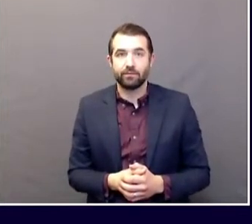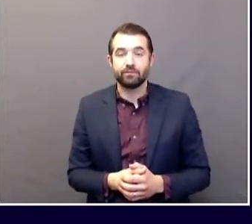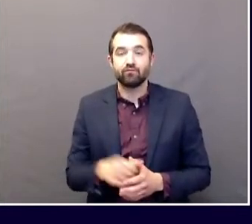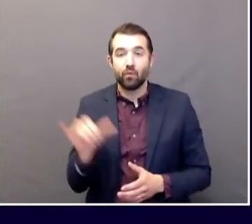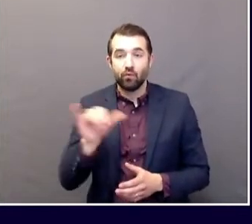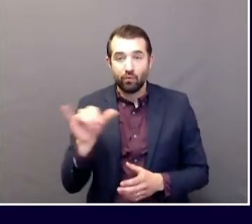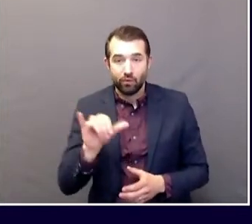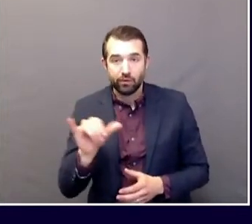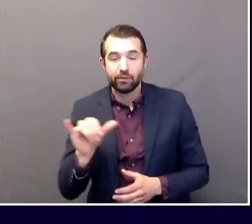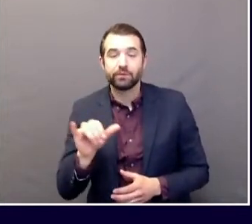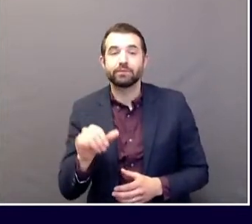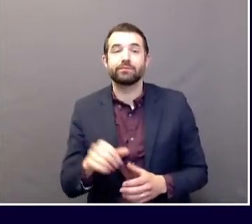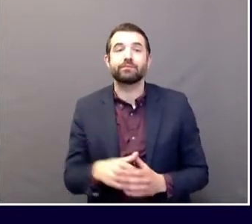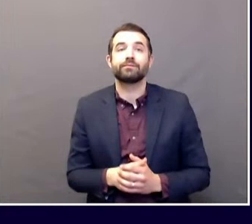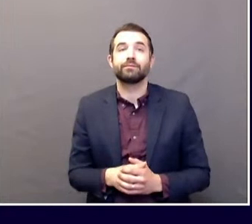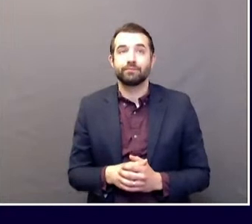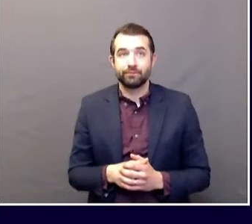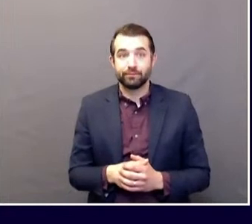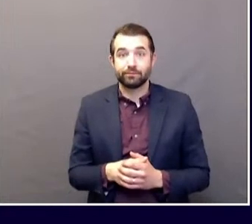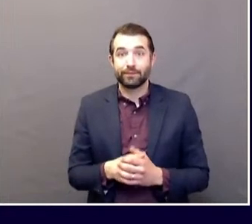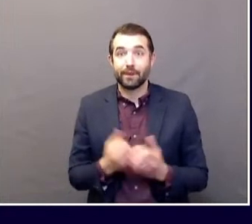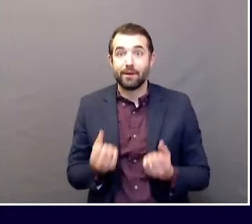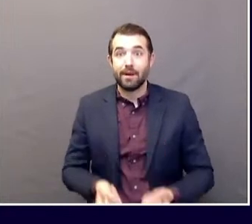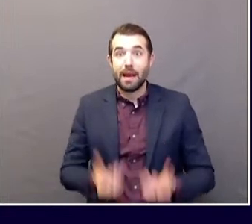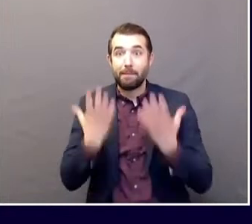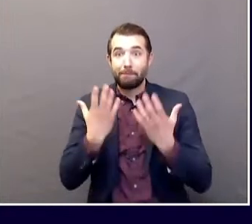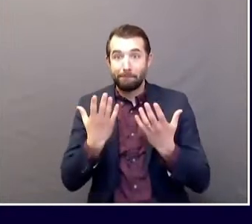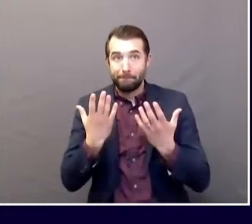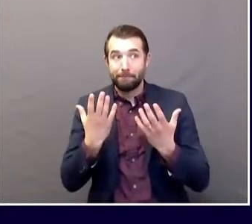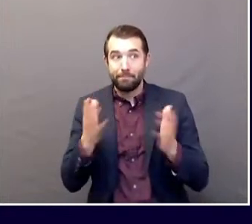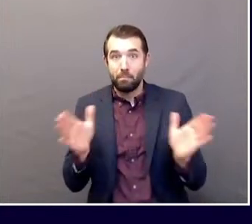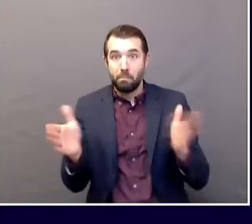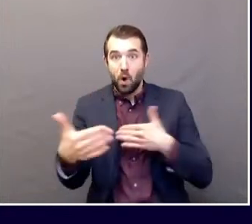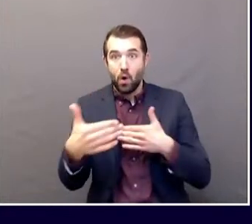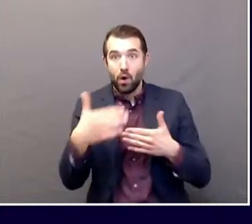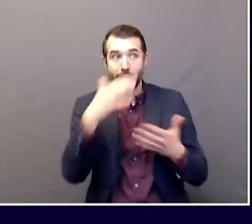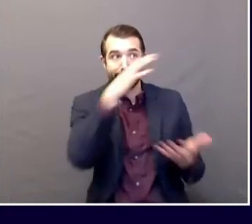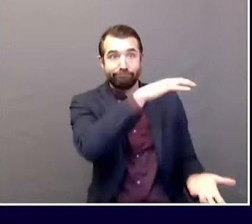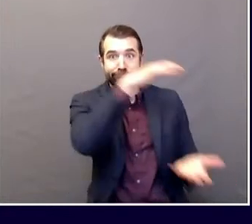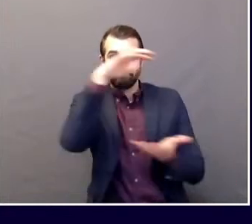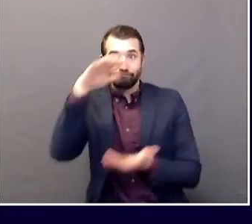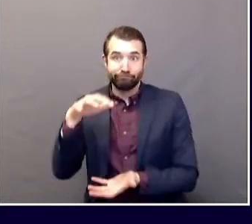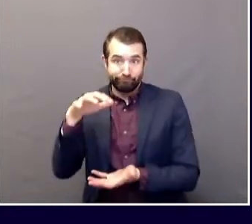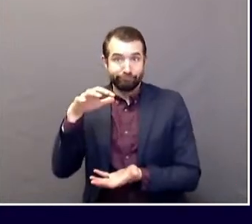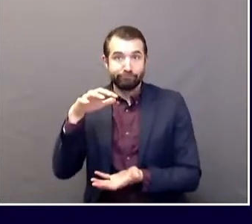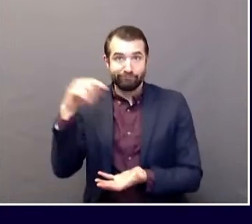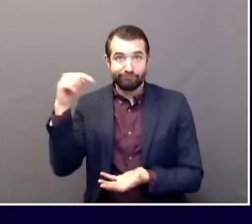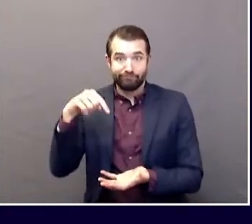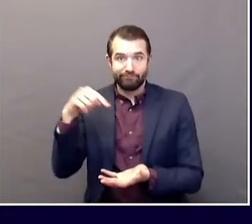confirmed numbers for the volume of vaccine that will be coming into Maine for next week.